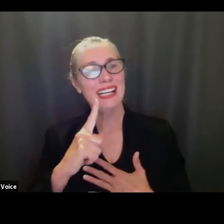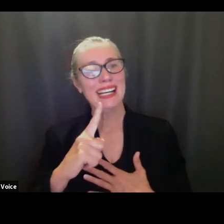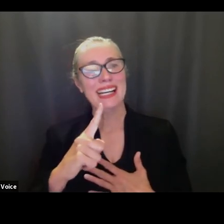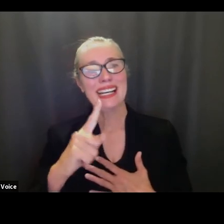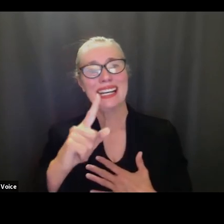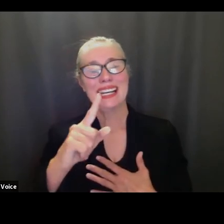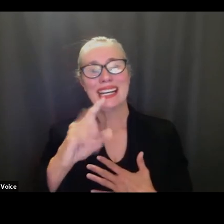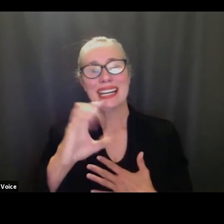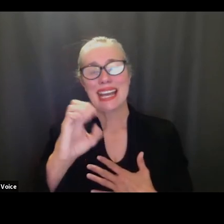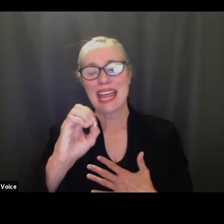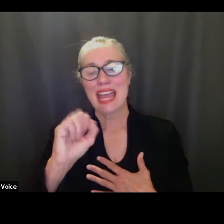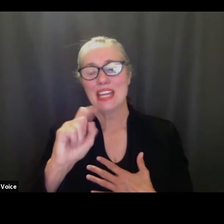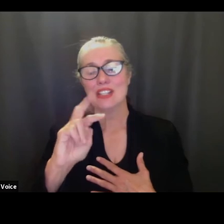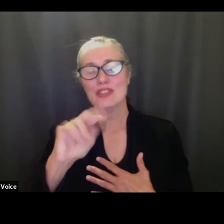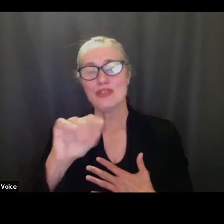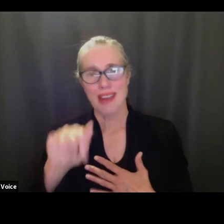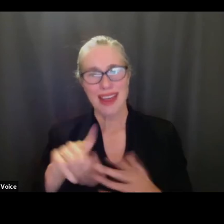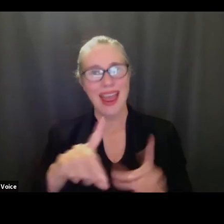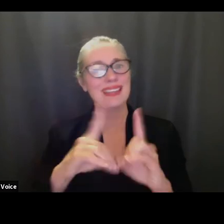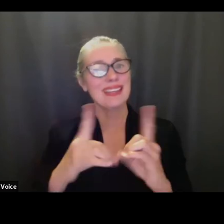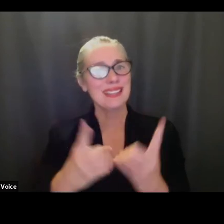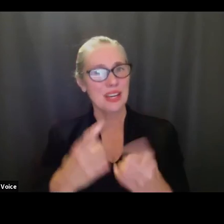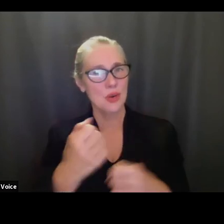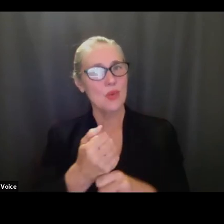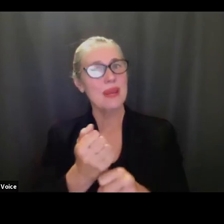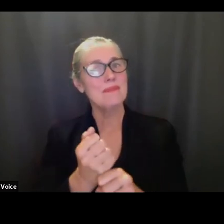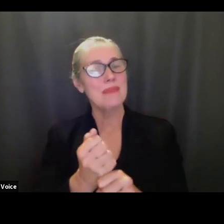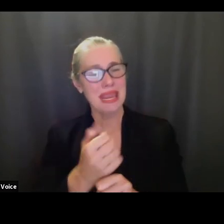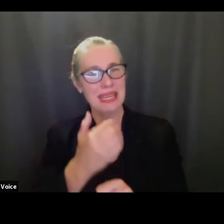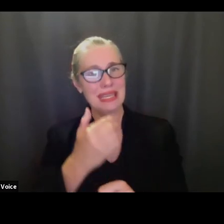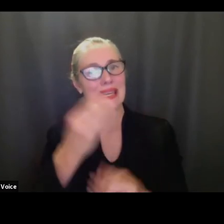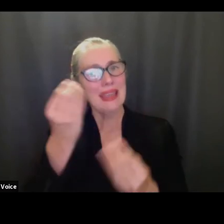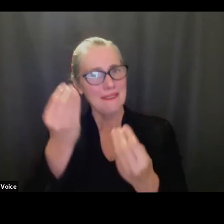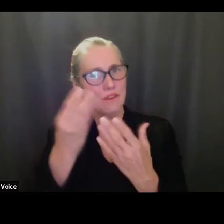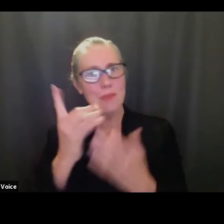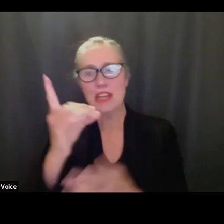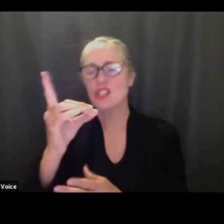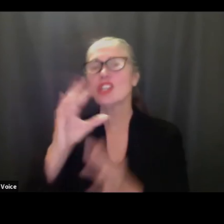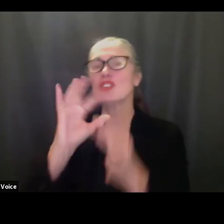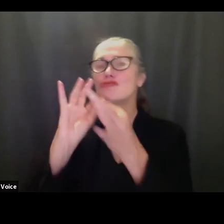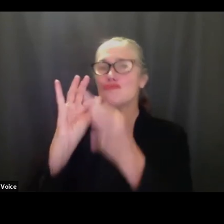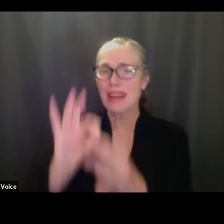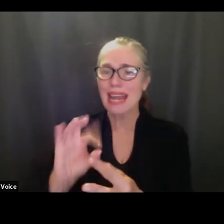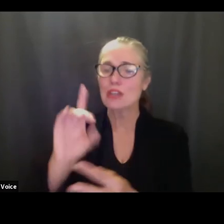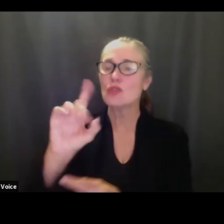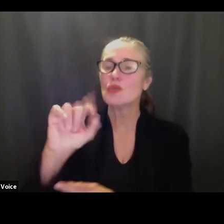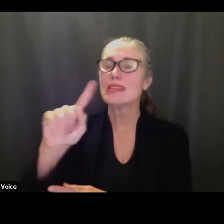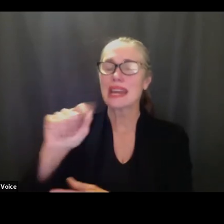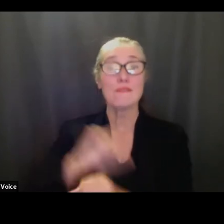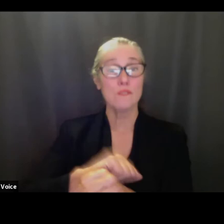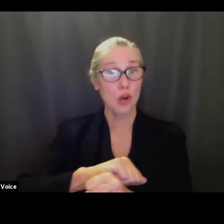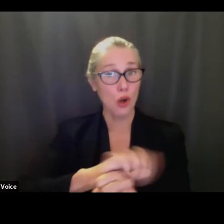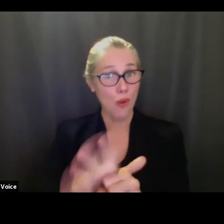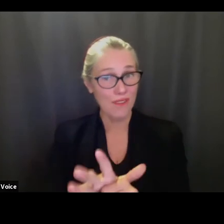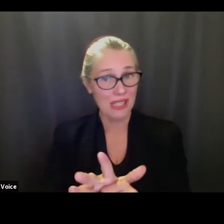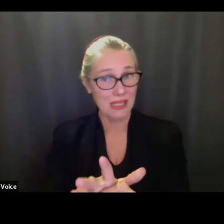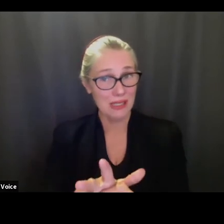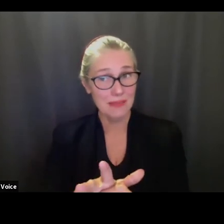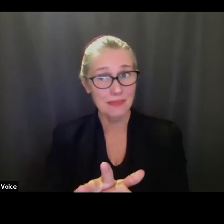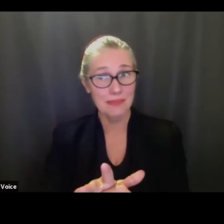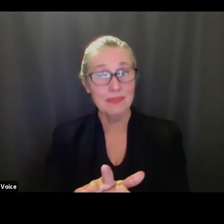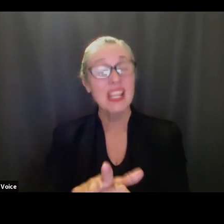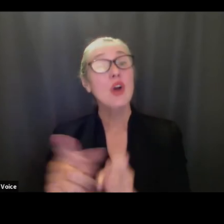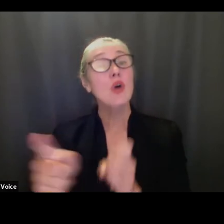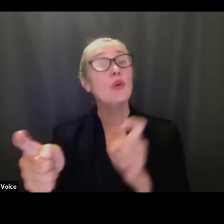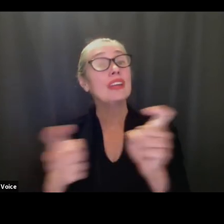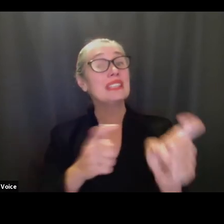that as a district we make data informed decisions earlier on the subject of kobit i want to remind everybody that we have been dealing with